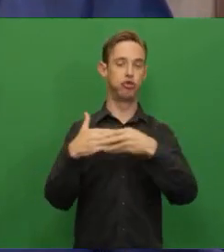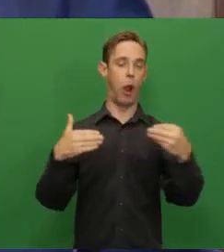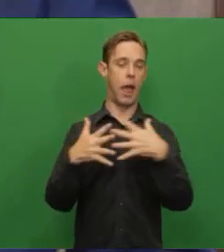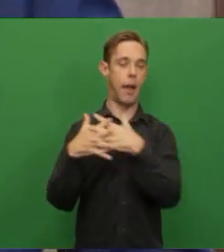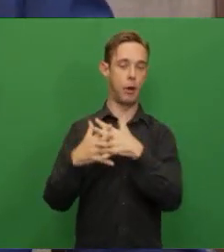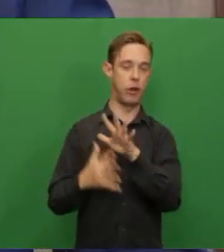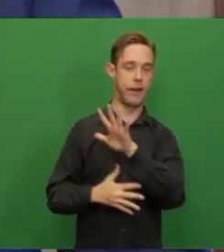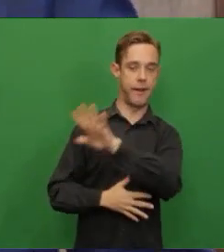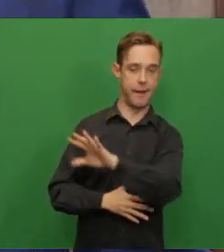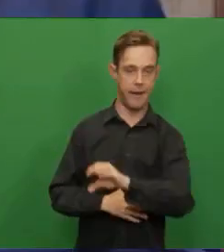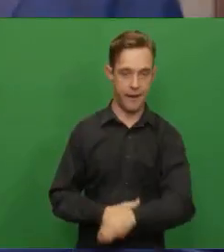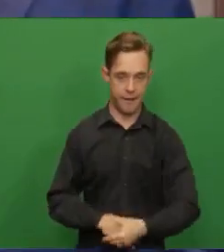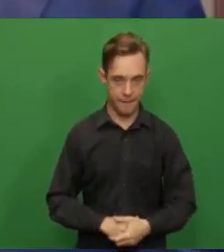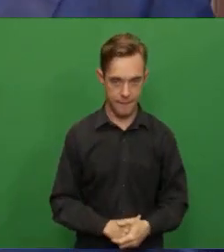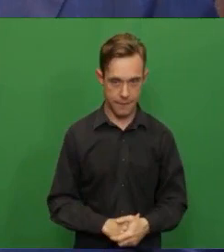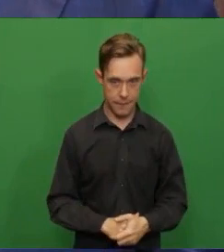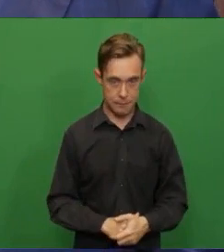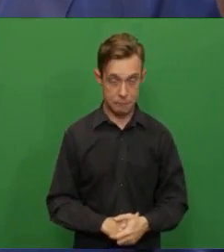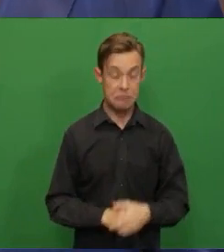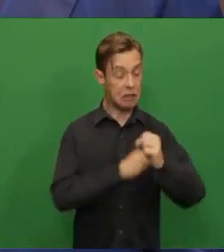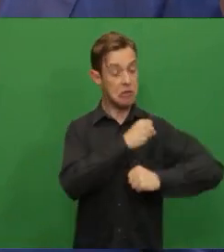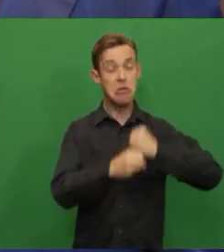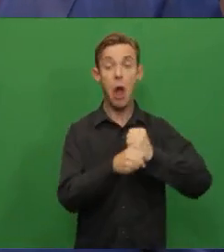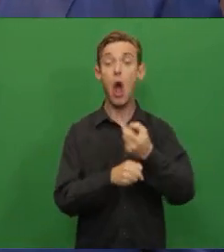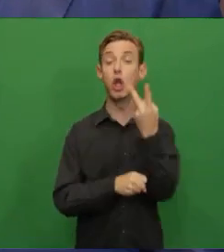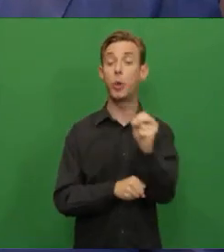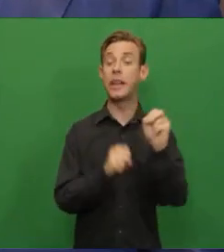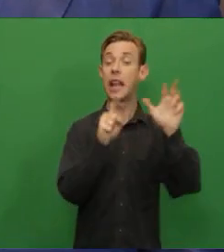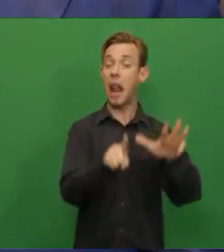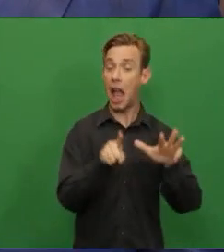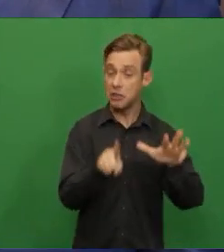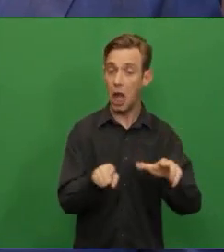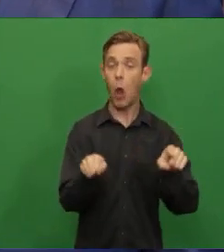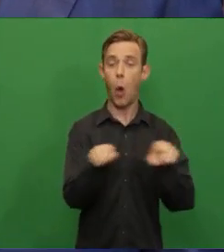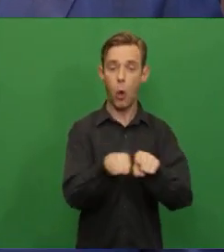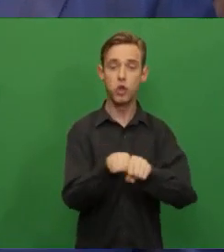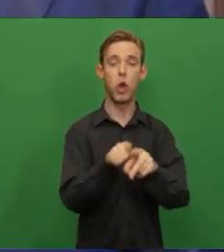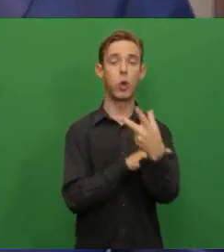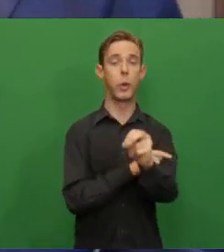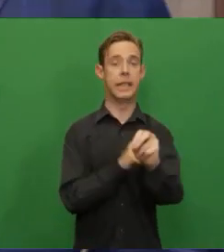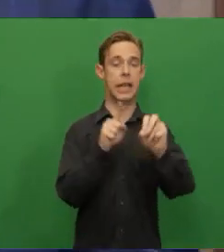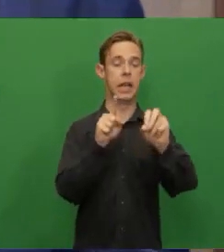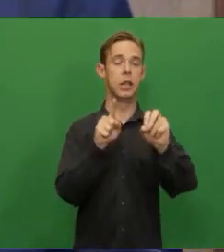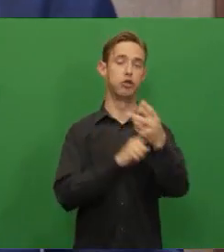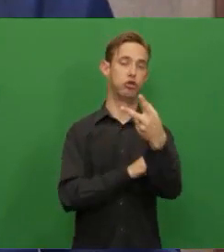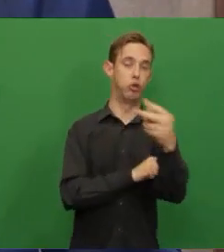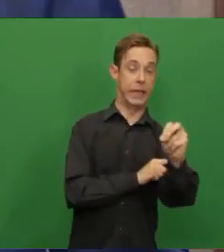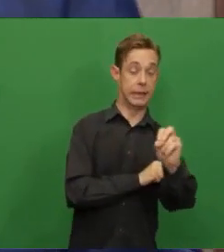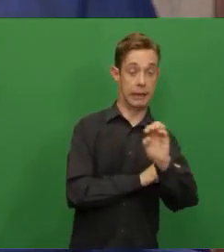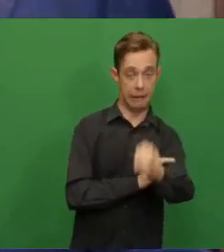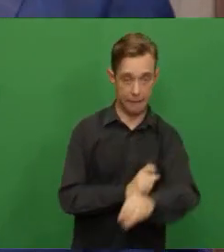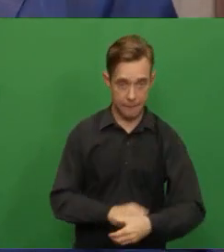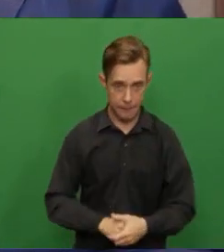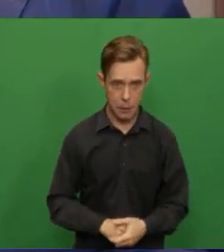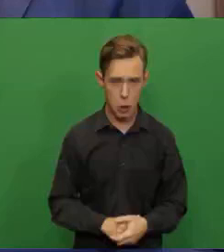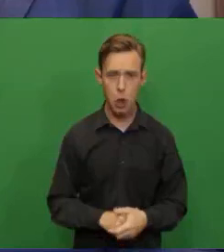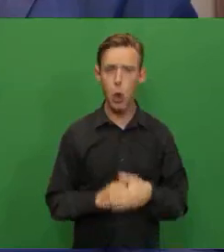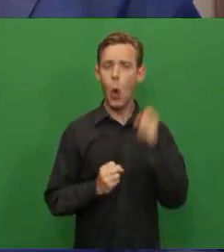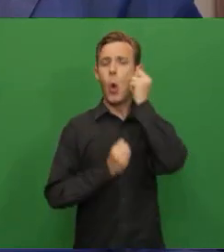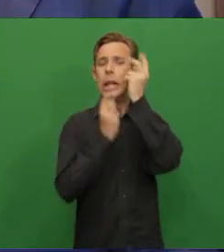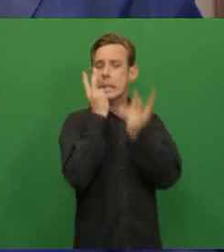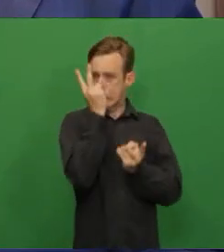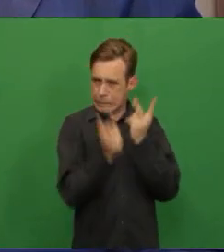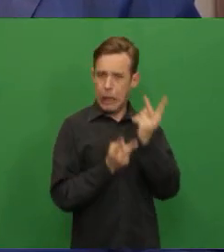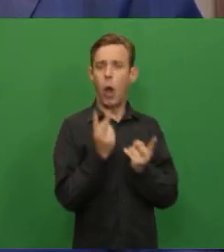Administered prices, including fuel, electricity, and water tariffs, are expected to increase at rates above